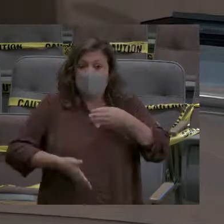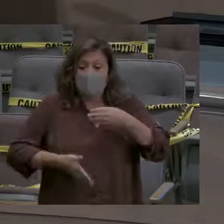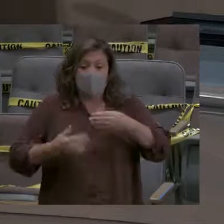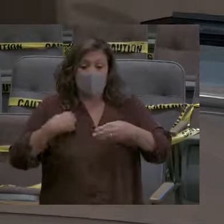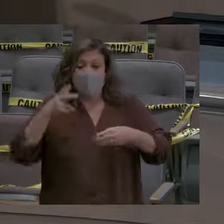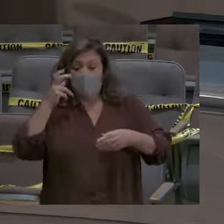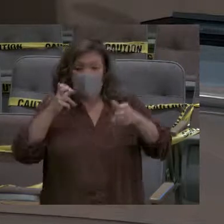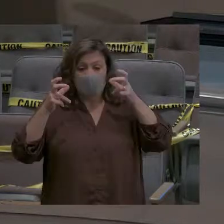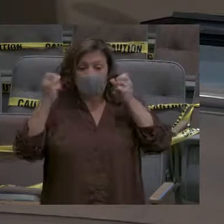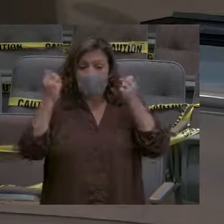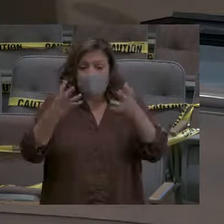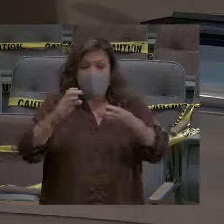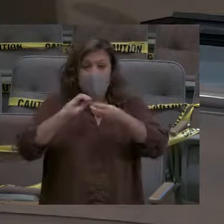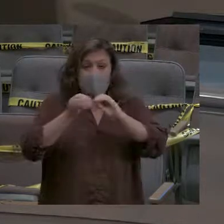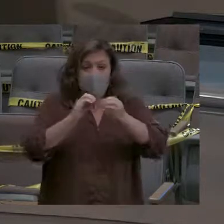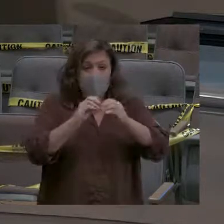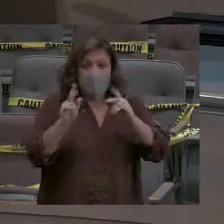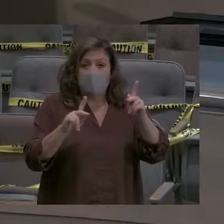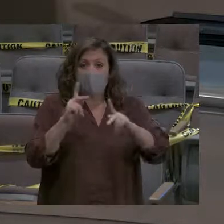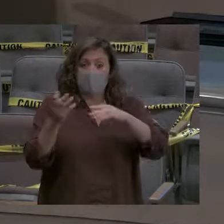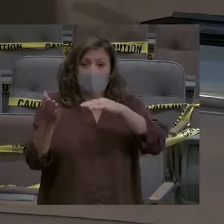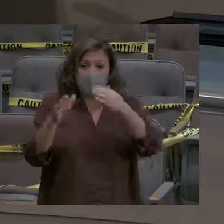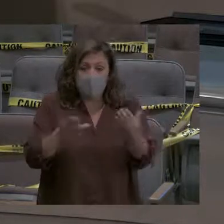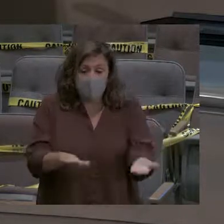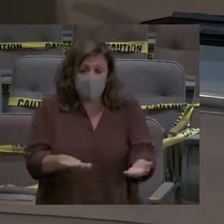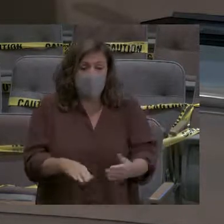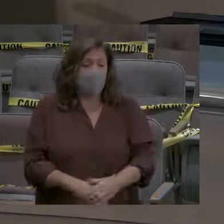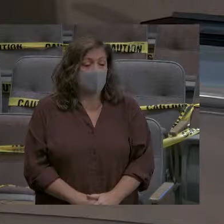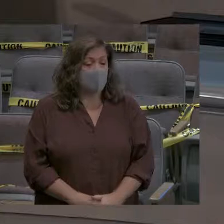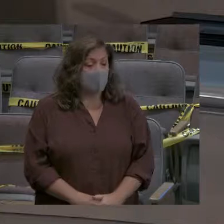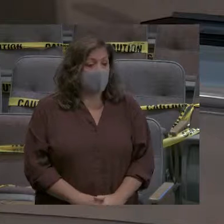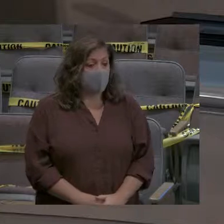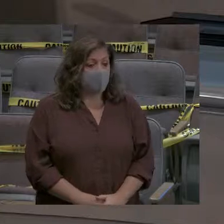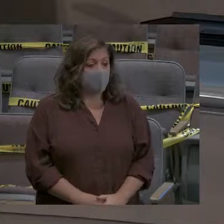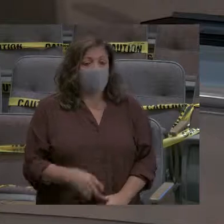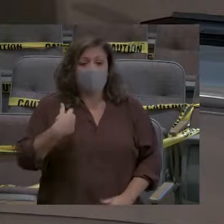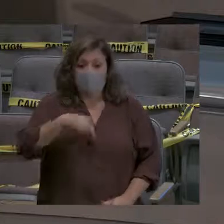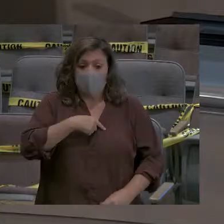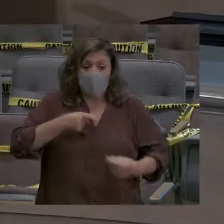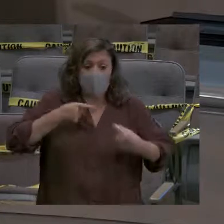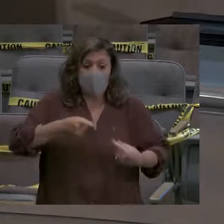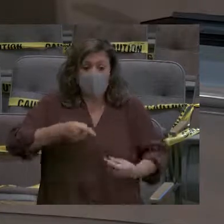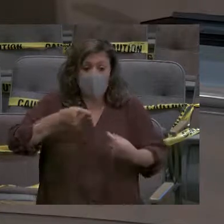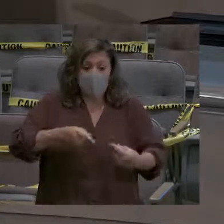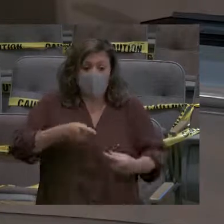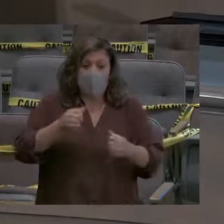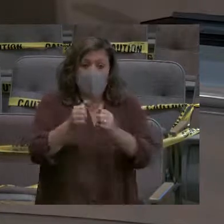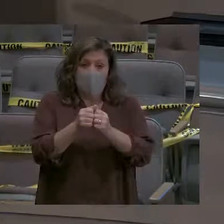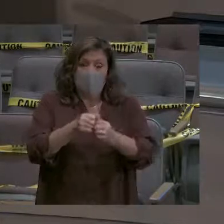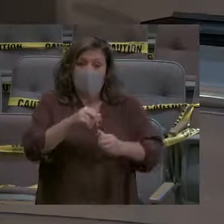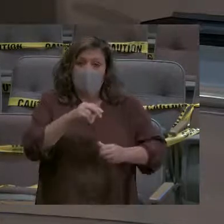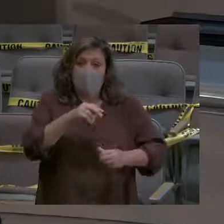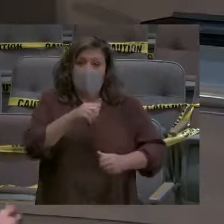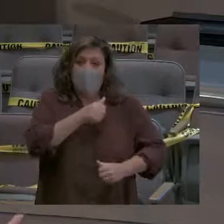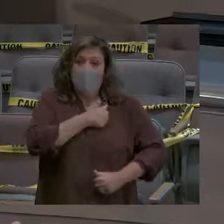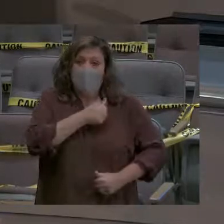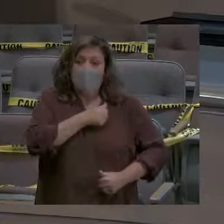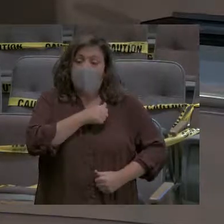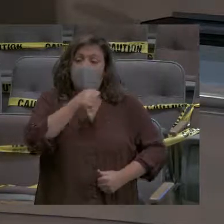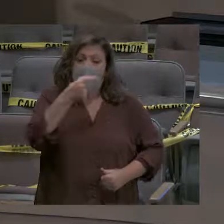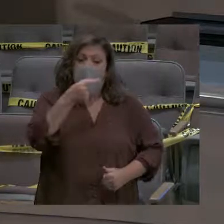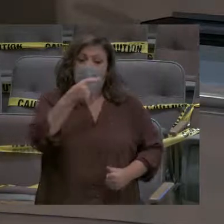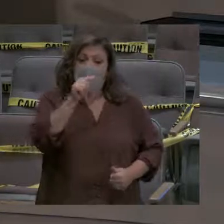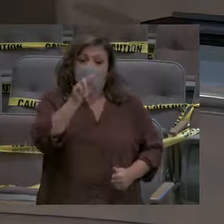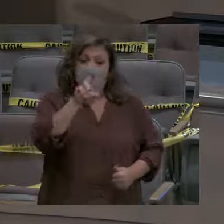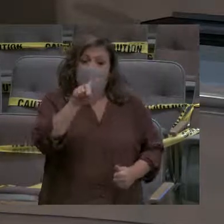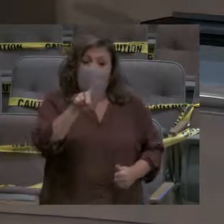tremendous numbers of people that were passing away. We were struggling to work with the National Guard, the governor's office, to get masks, to